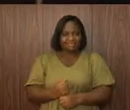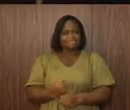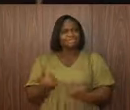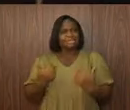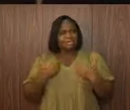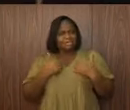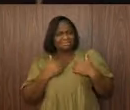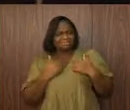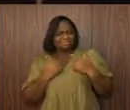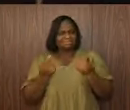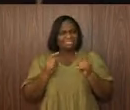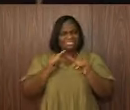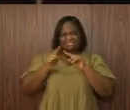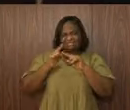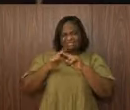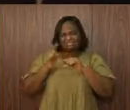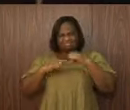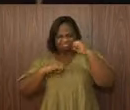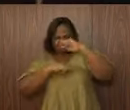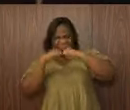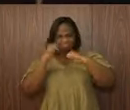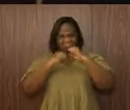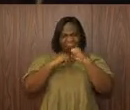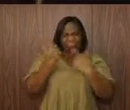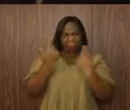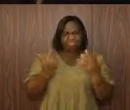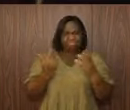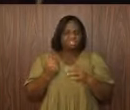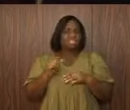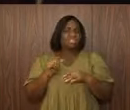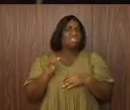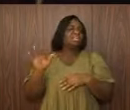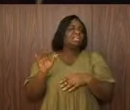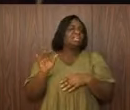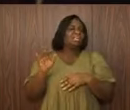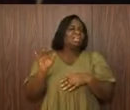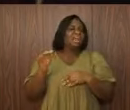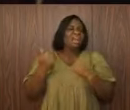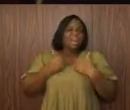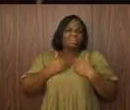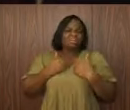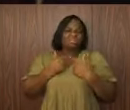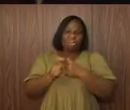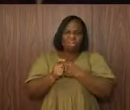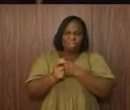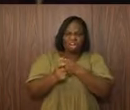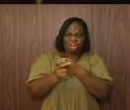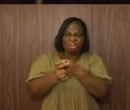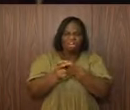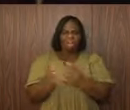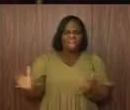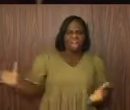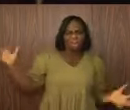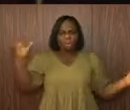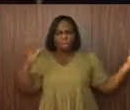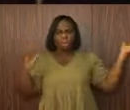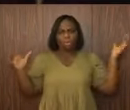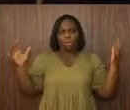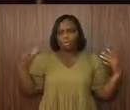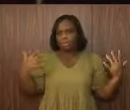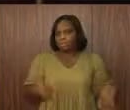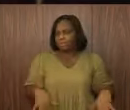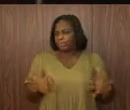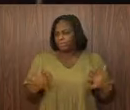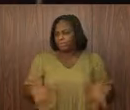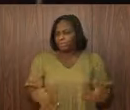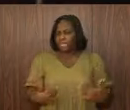own captivity in Babylon moments. We've had to ride turbulent storms, and we have been faced